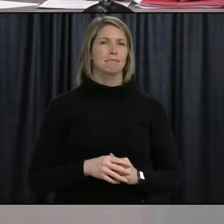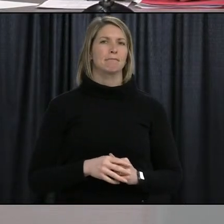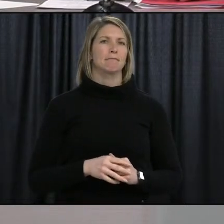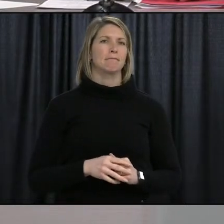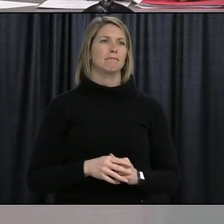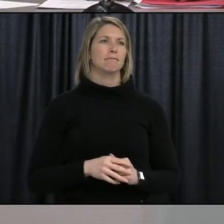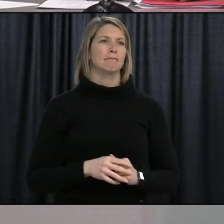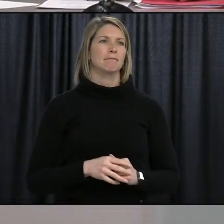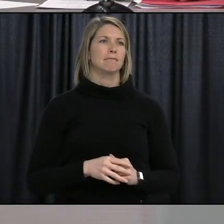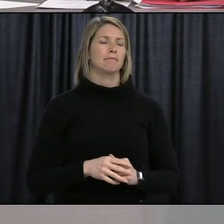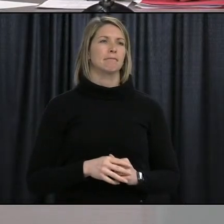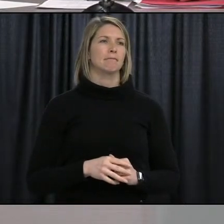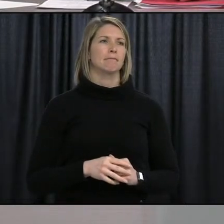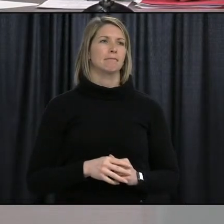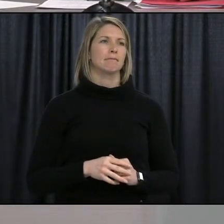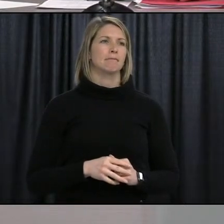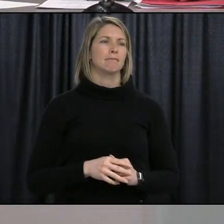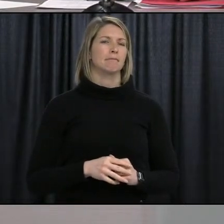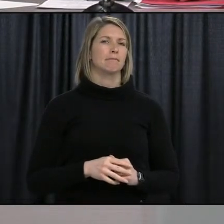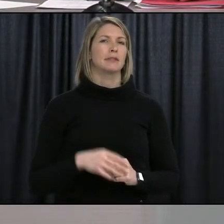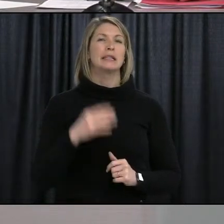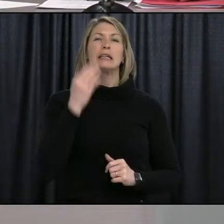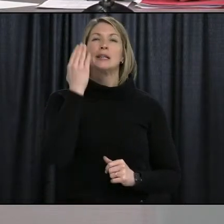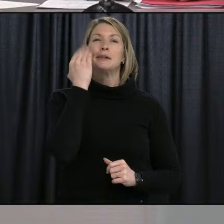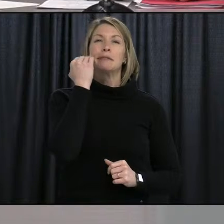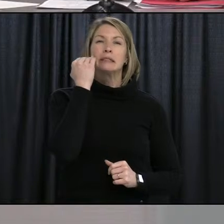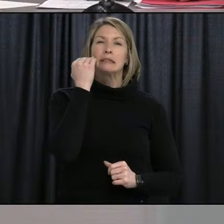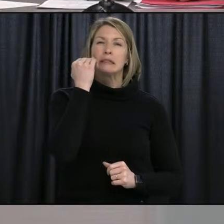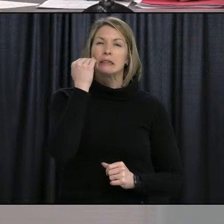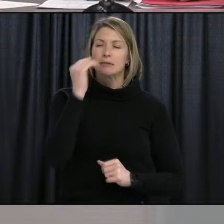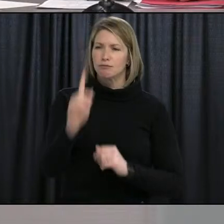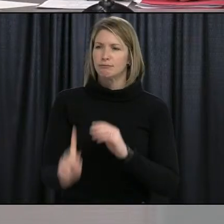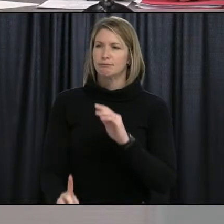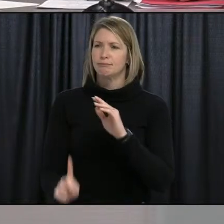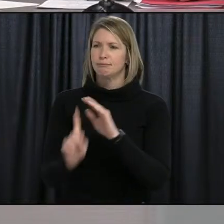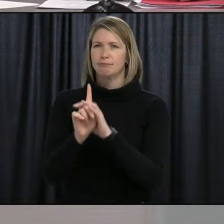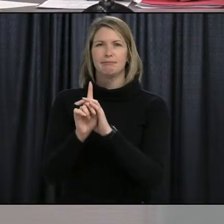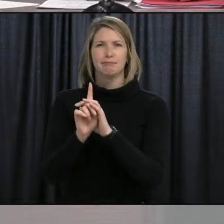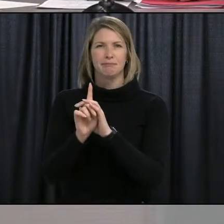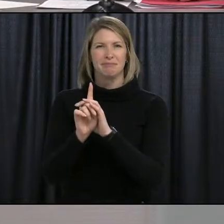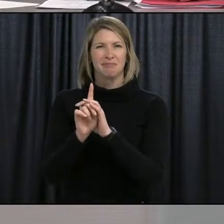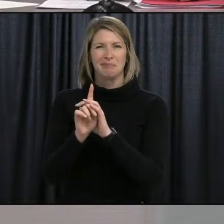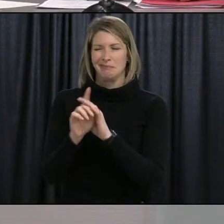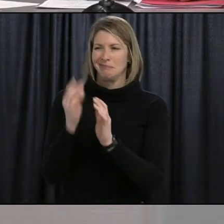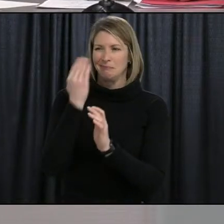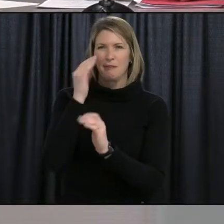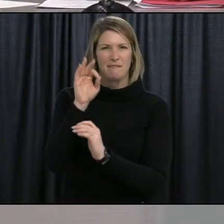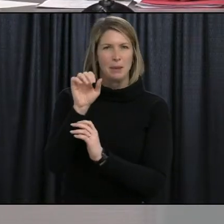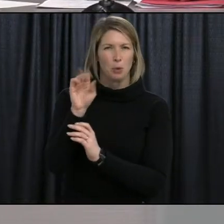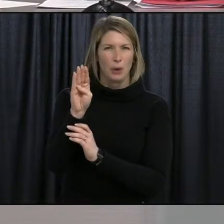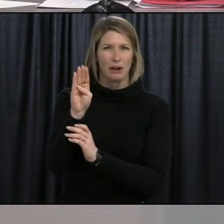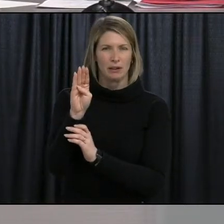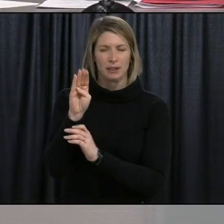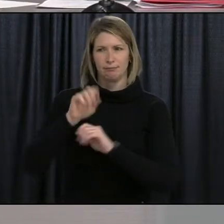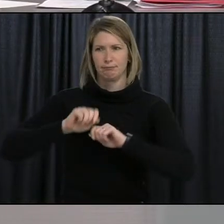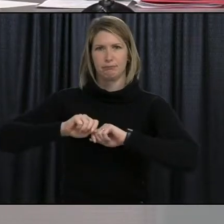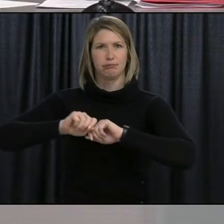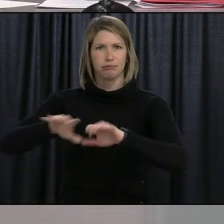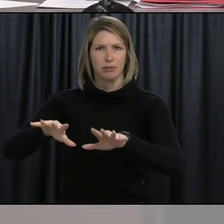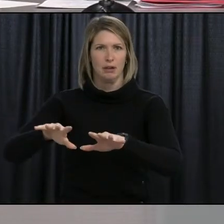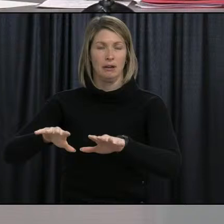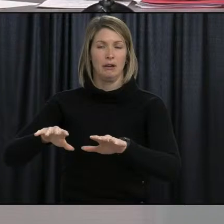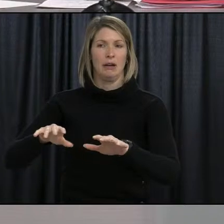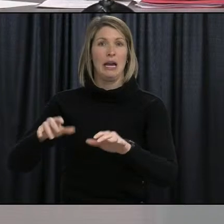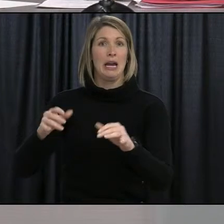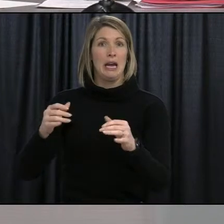what's been learned from the recent outbreak due to the variant of the virus? We know that it's more